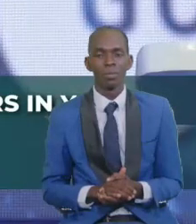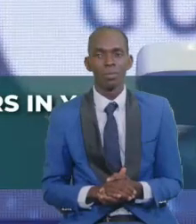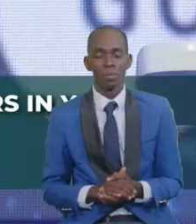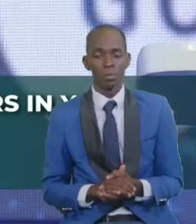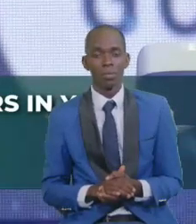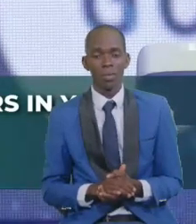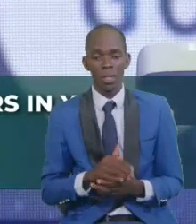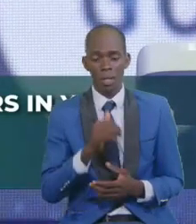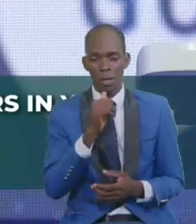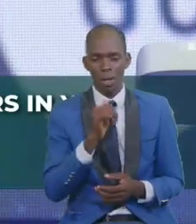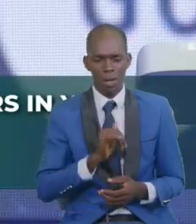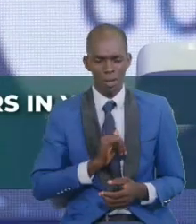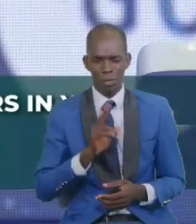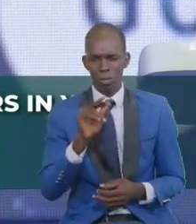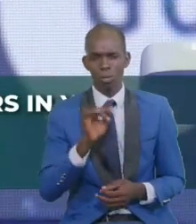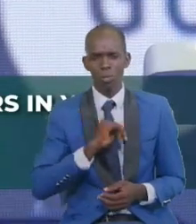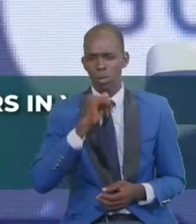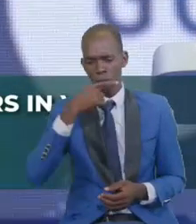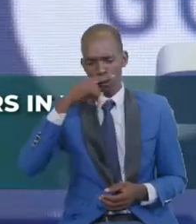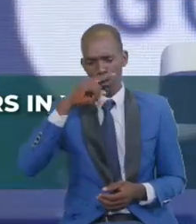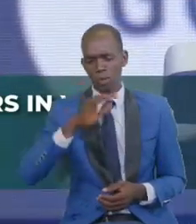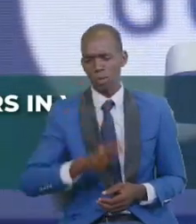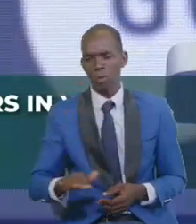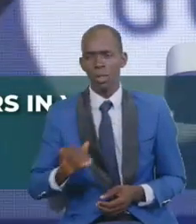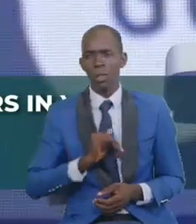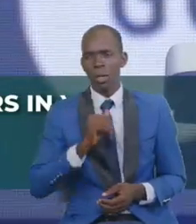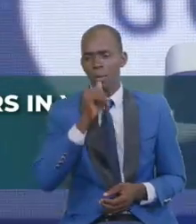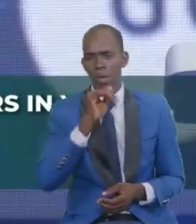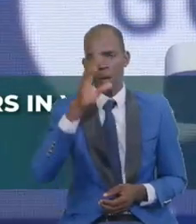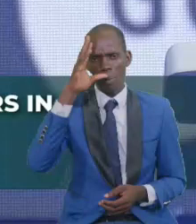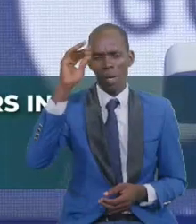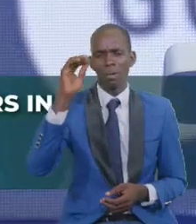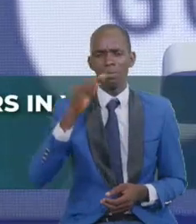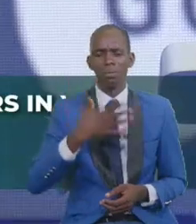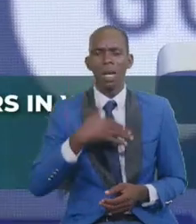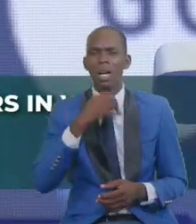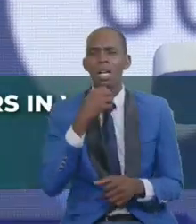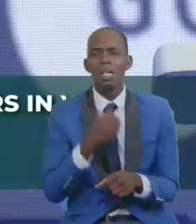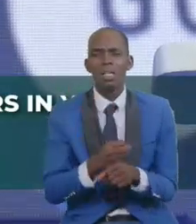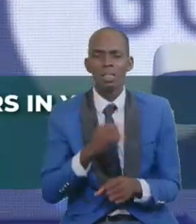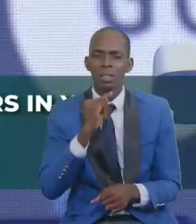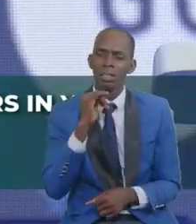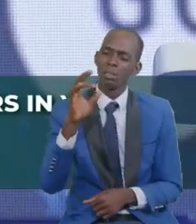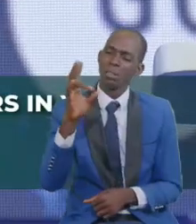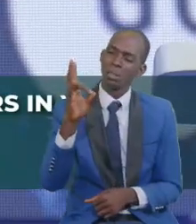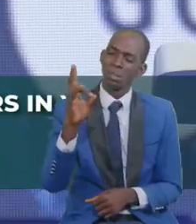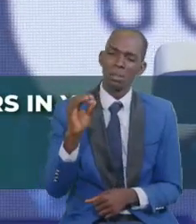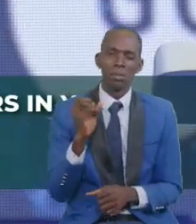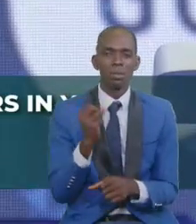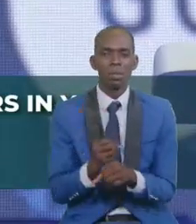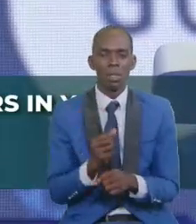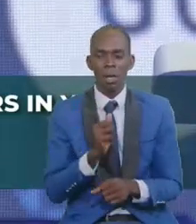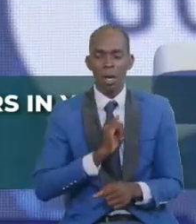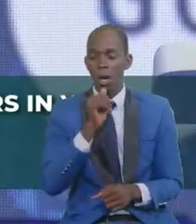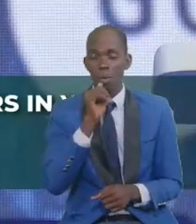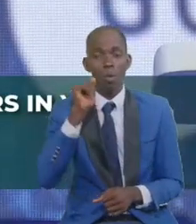I'm a man. I'm in my 70s. I am a woman. I'm